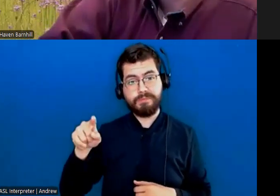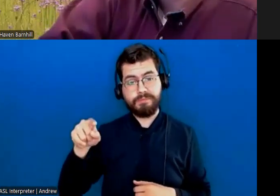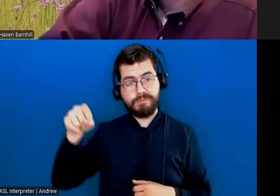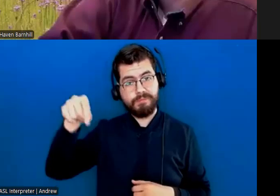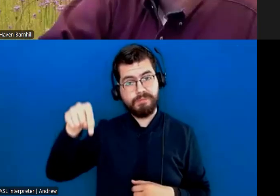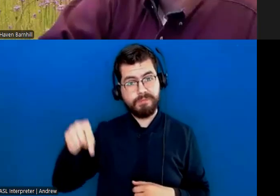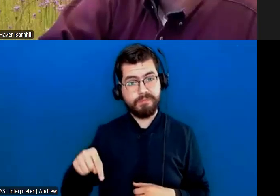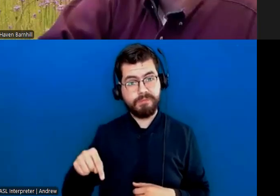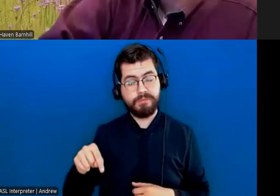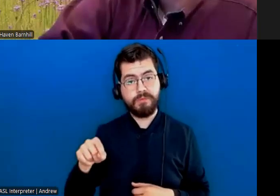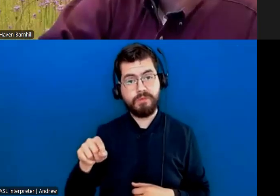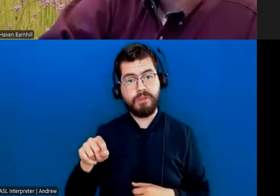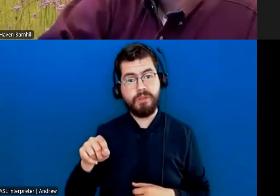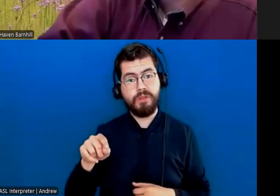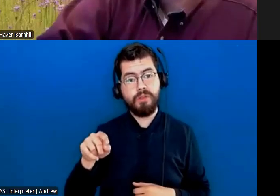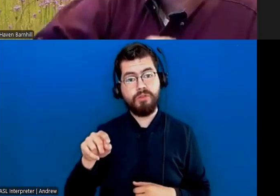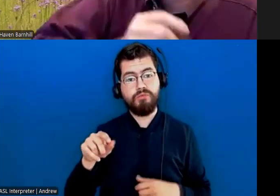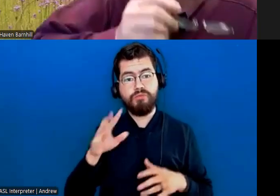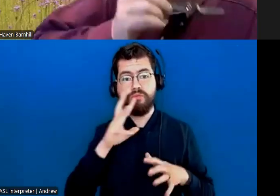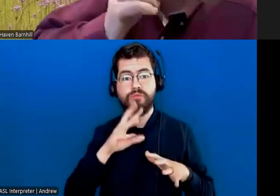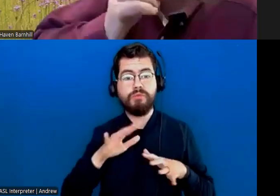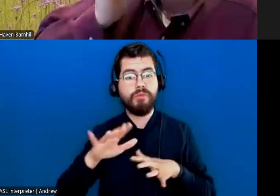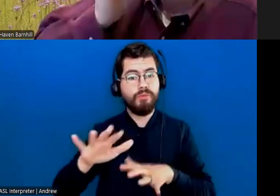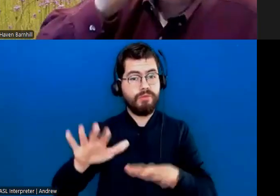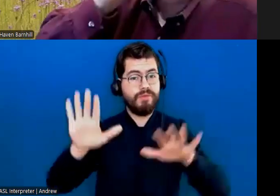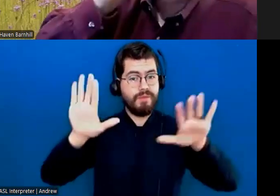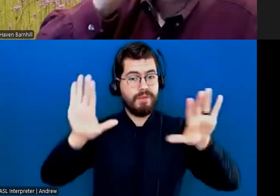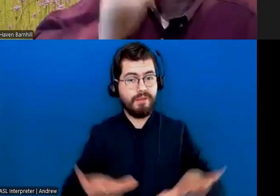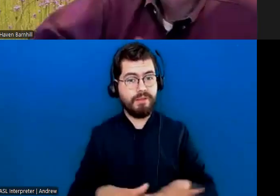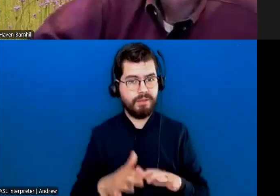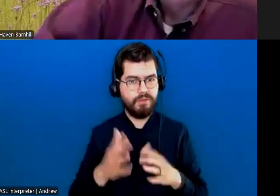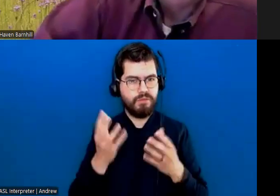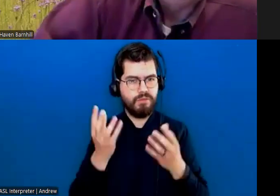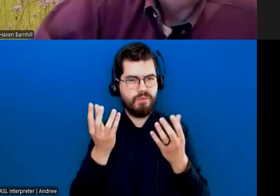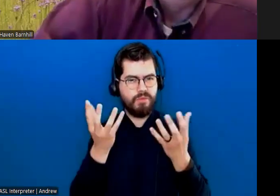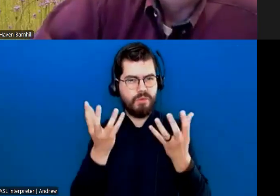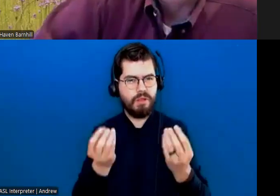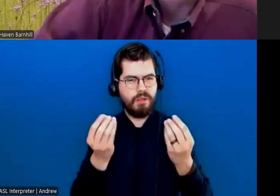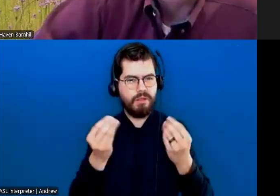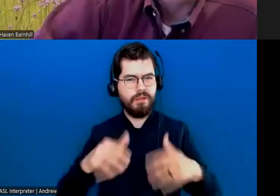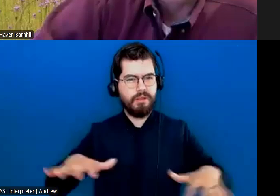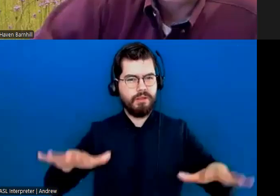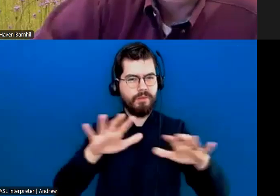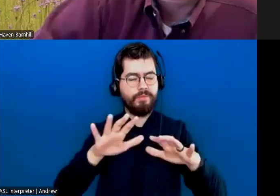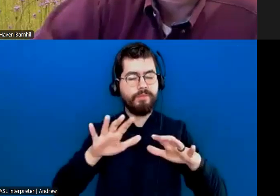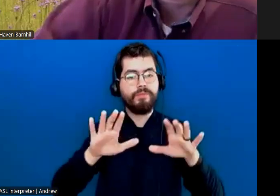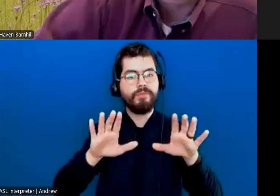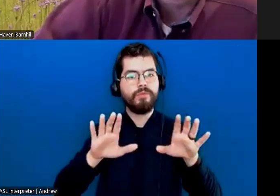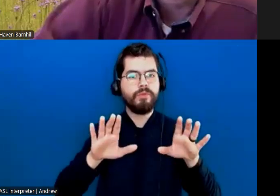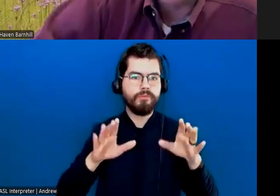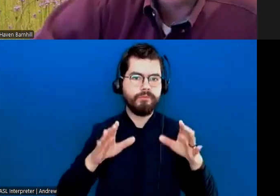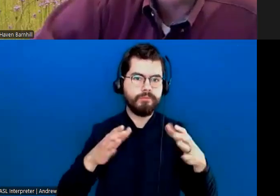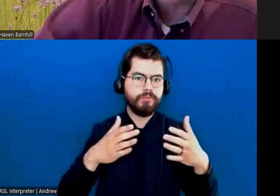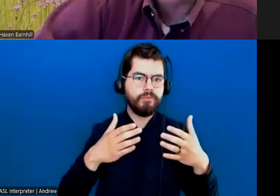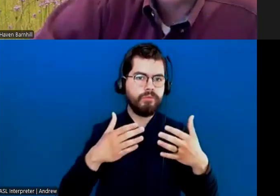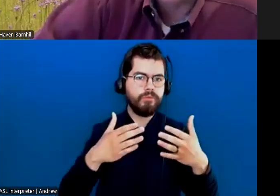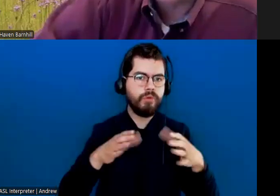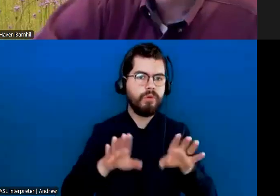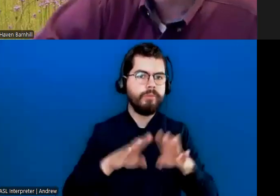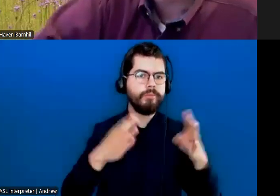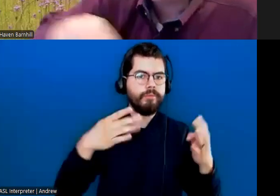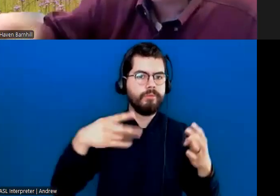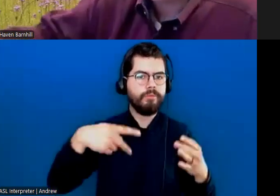Willamette River Valley, where the wetlands are that we manage, our open prairie habitat that's been important